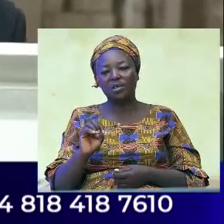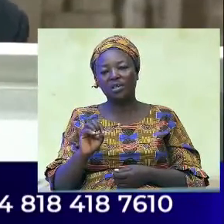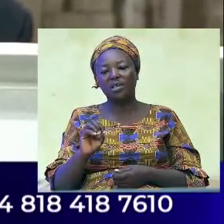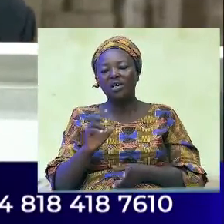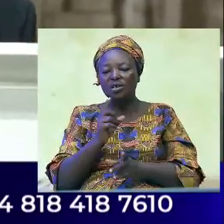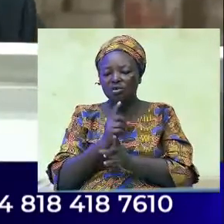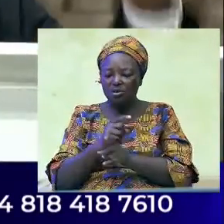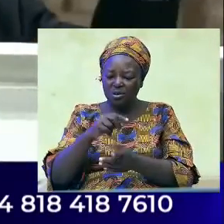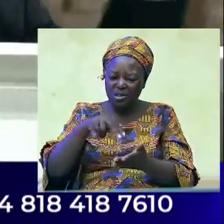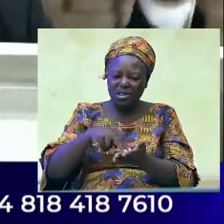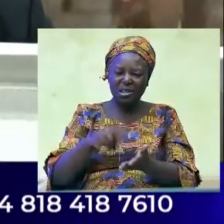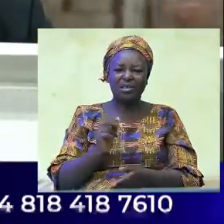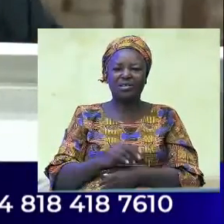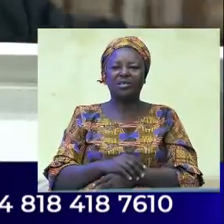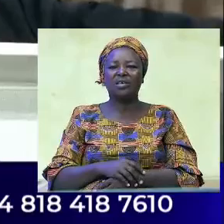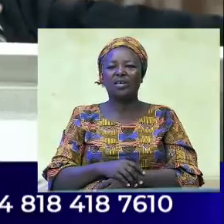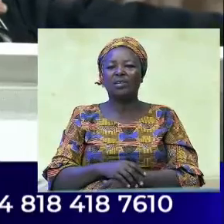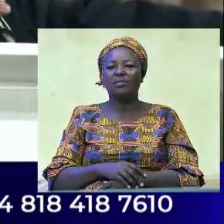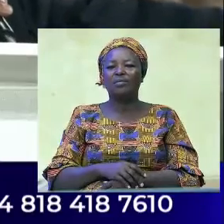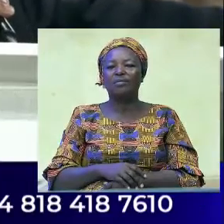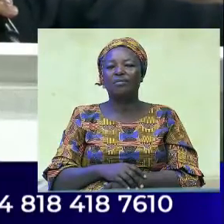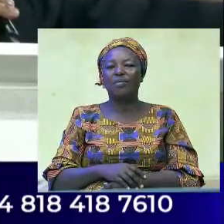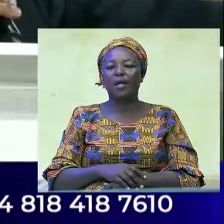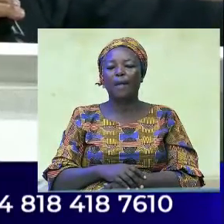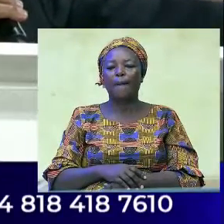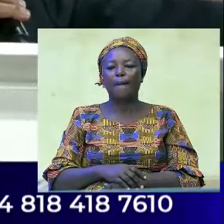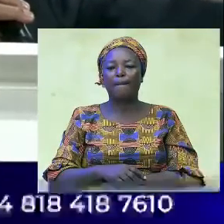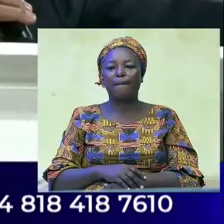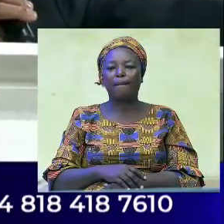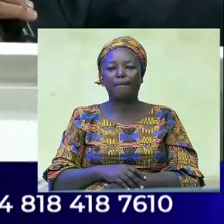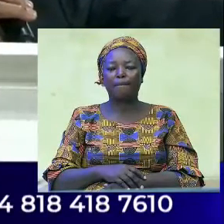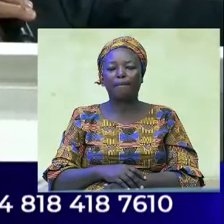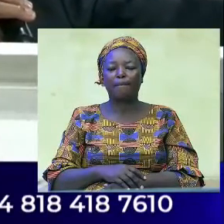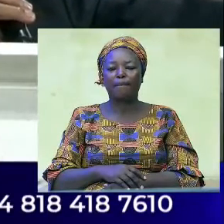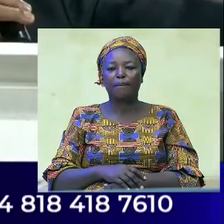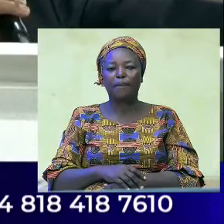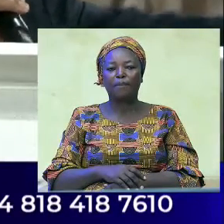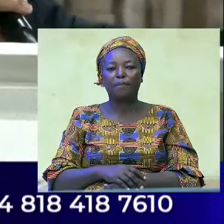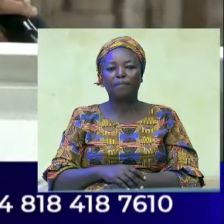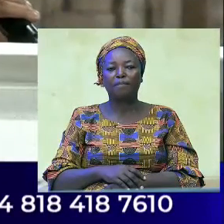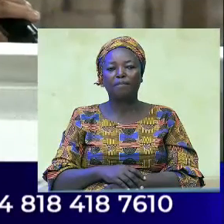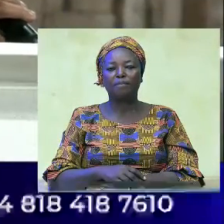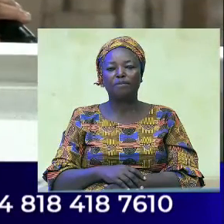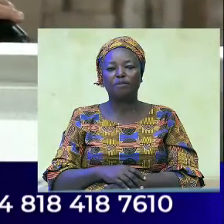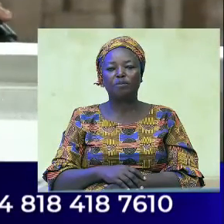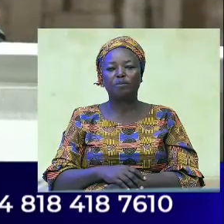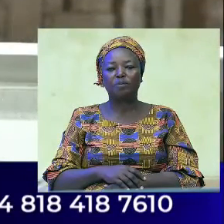stroke? Just keep coming out. Come out. Come to hall number 6.